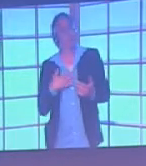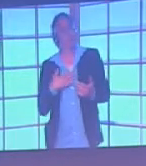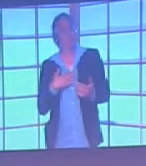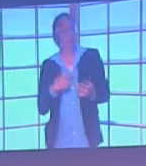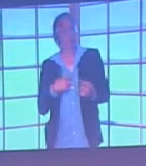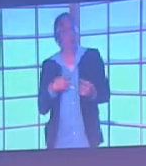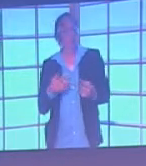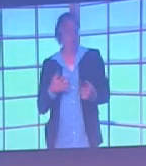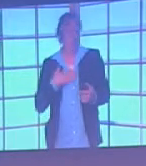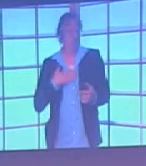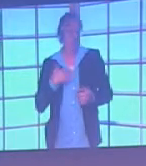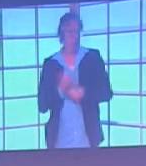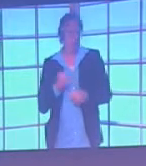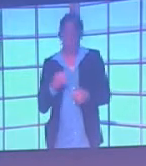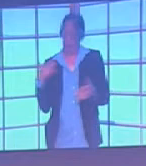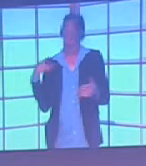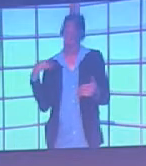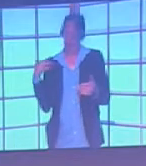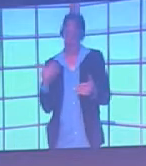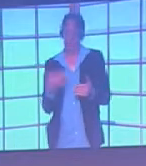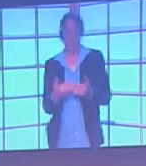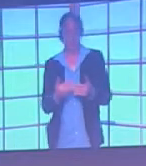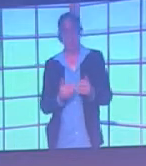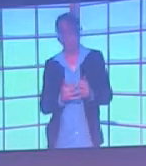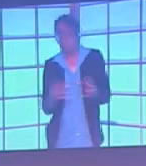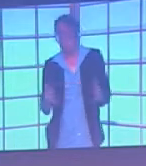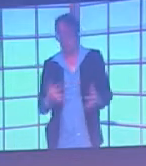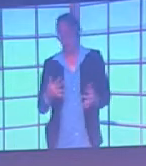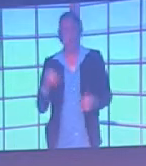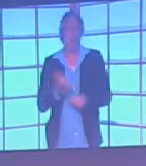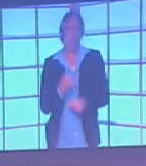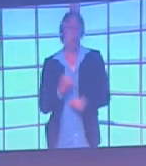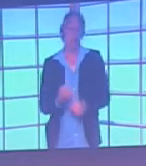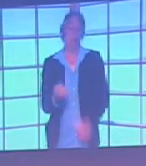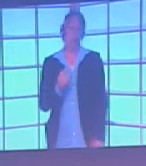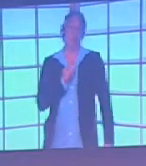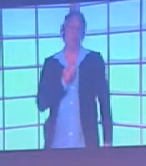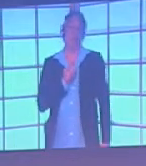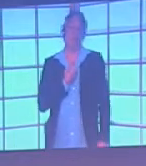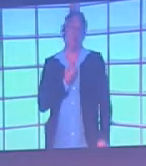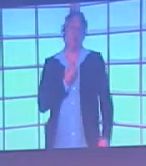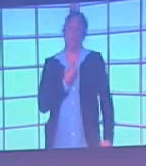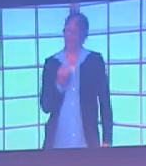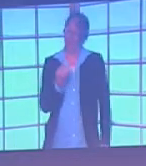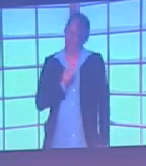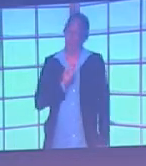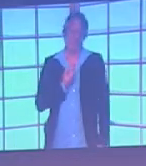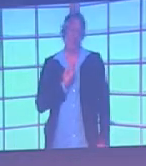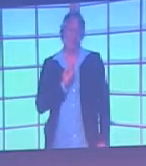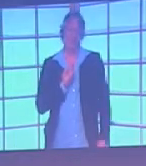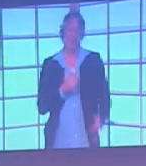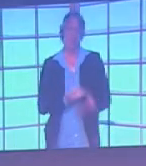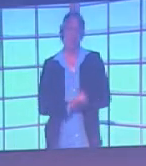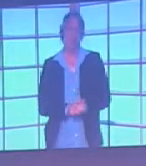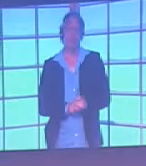did and still do on our own, but when we started, it